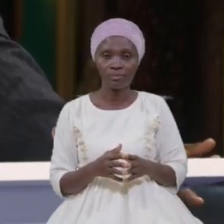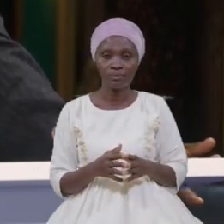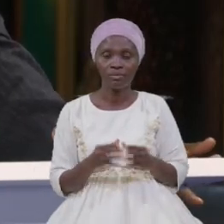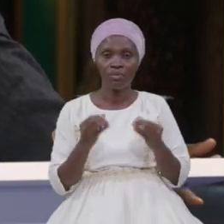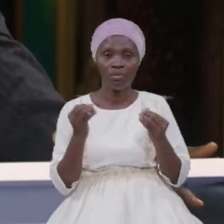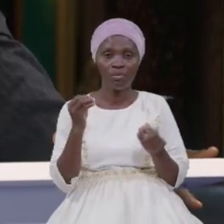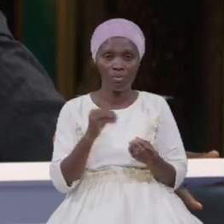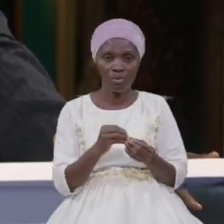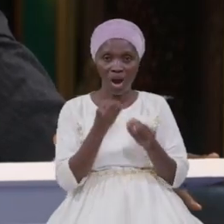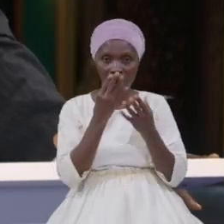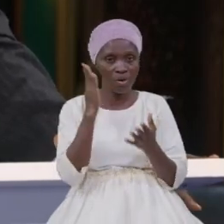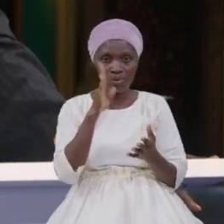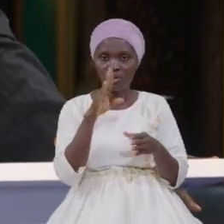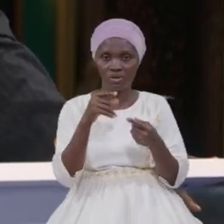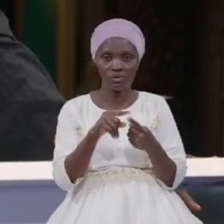o'clock.